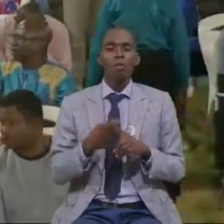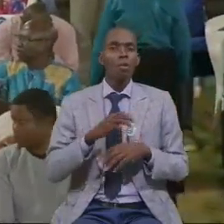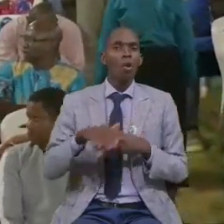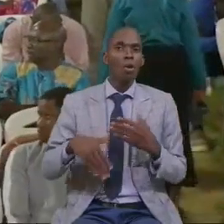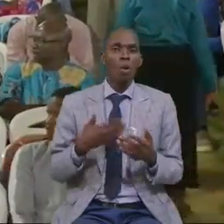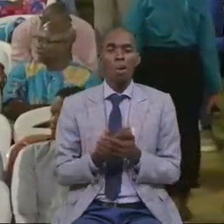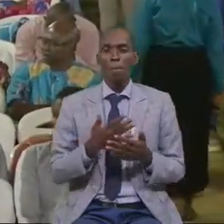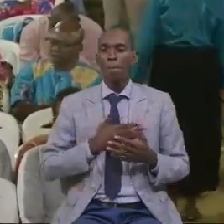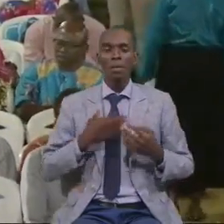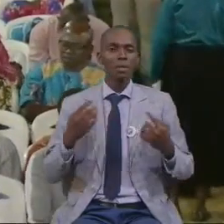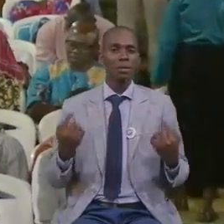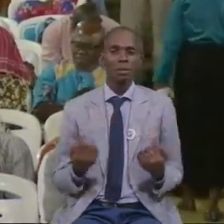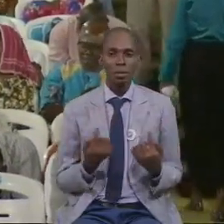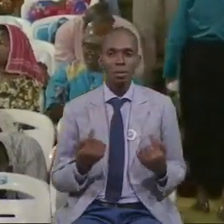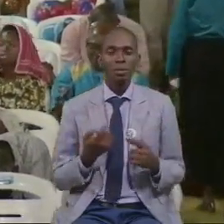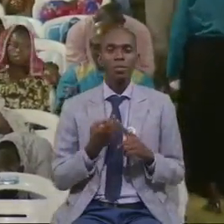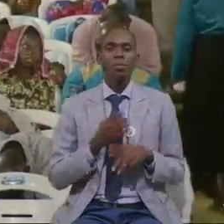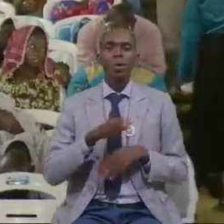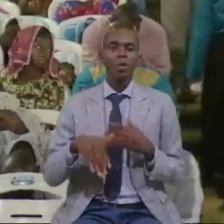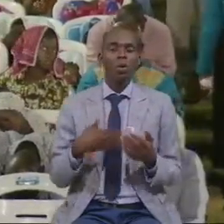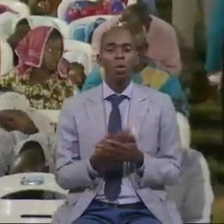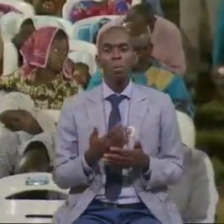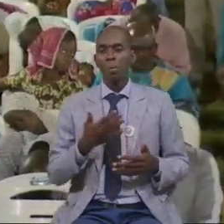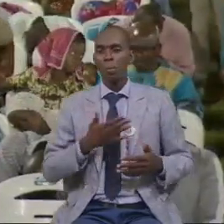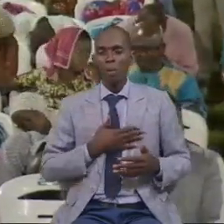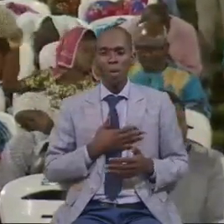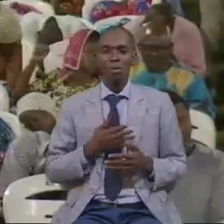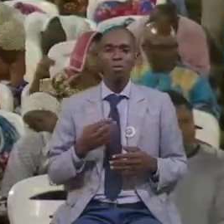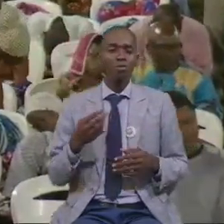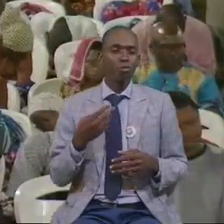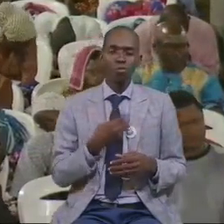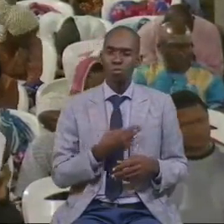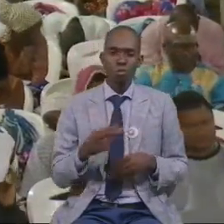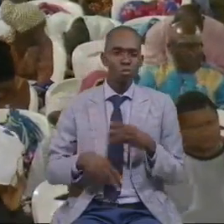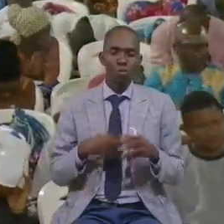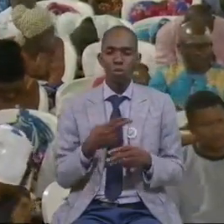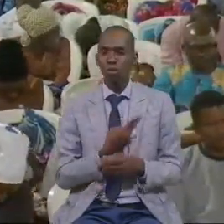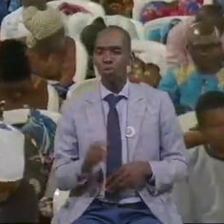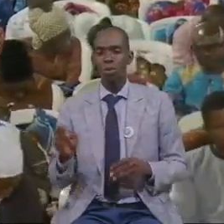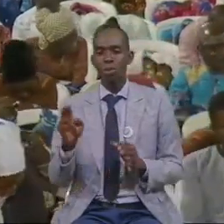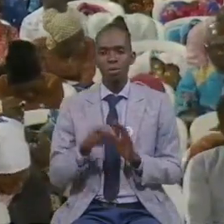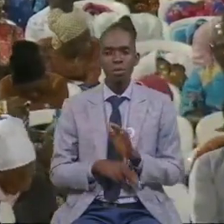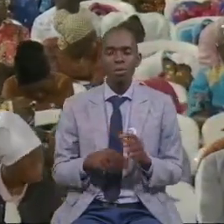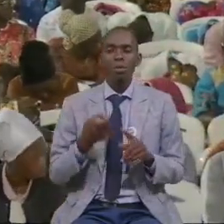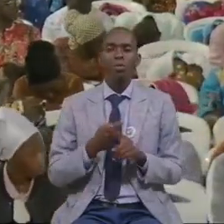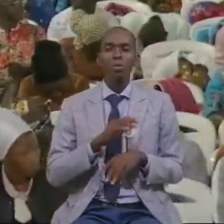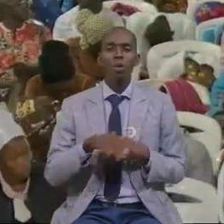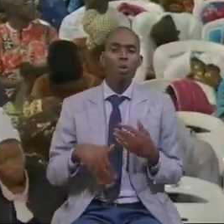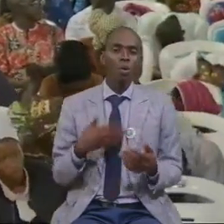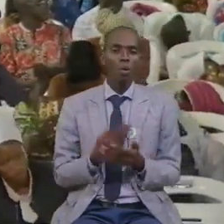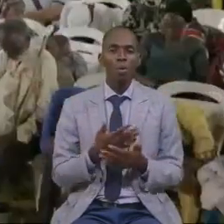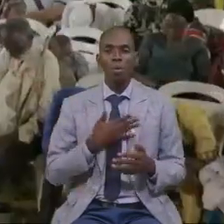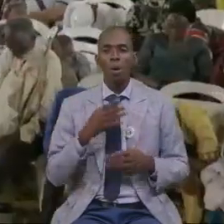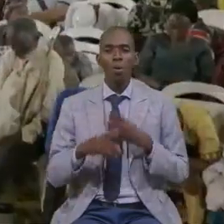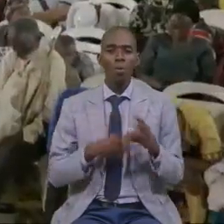sin, from all my waywardness, from all my self-will,